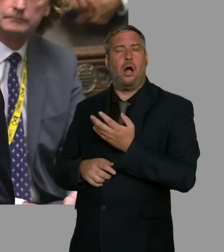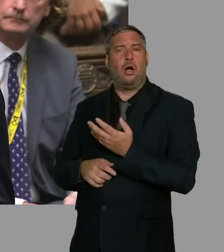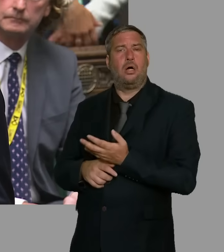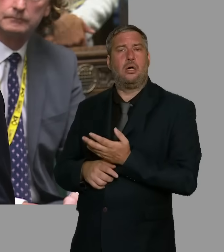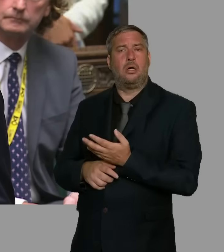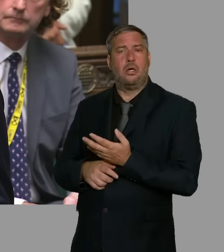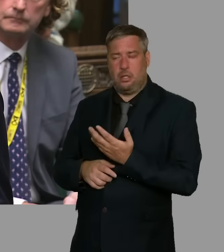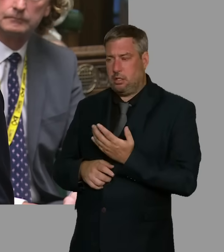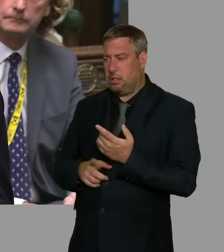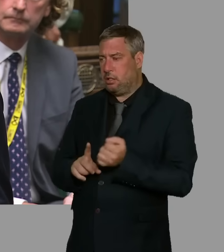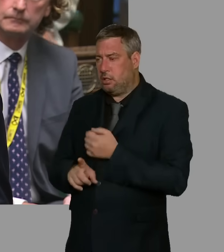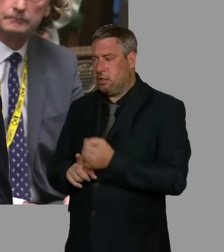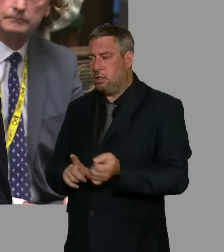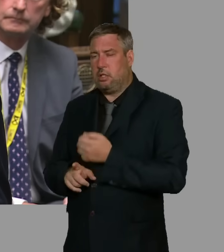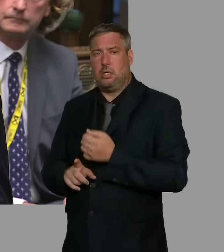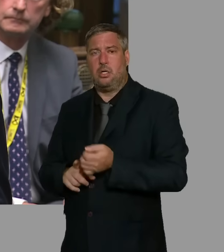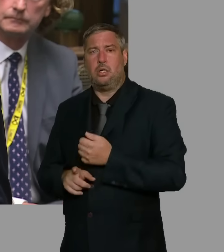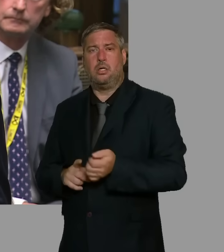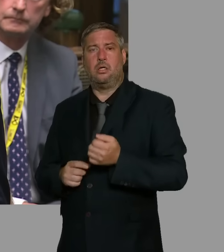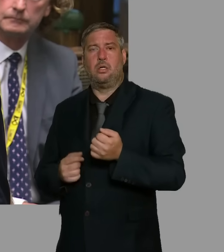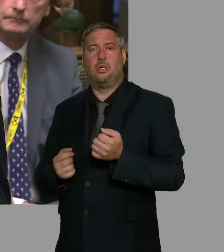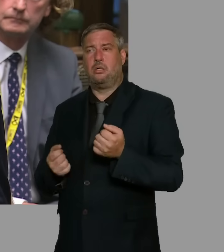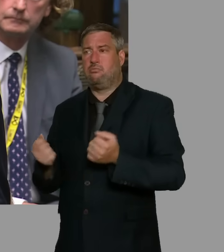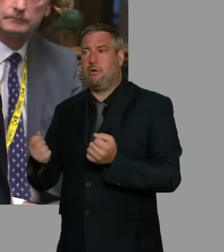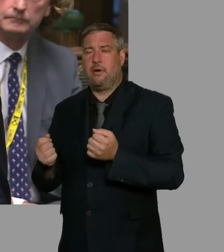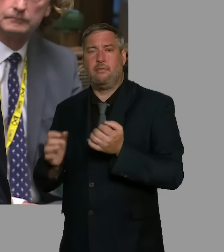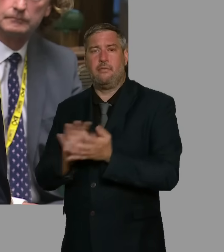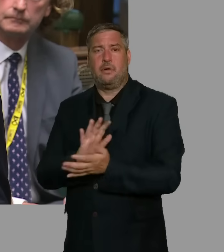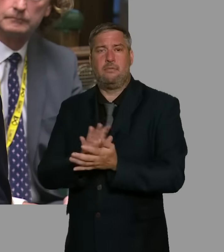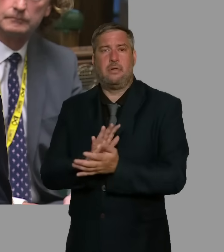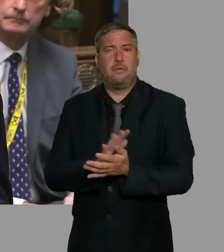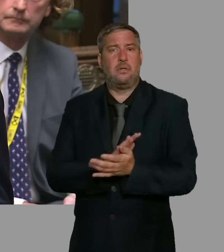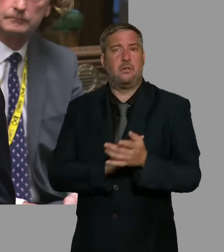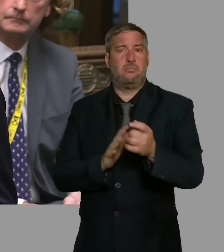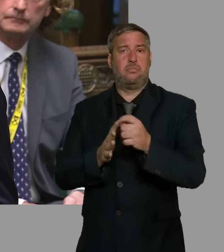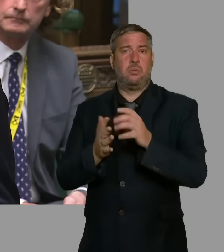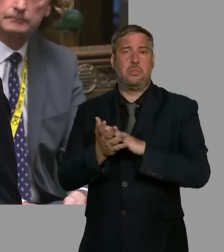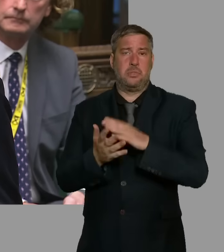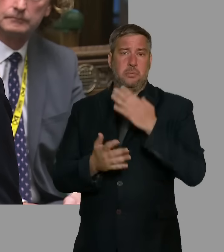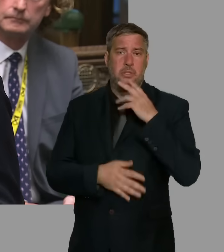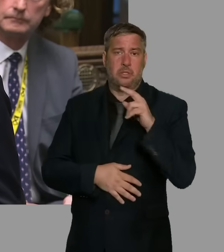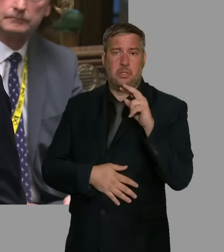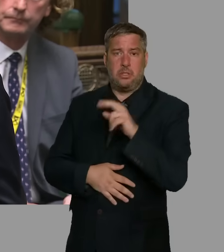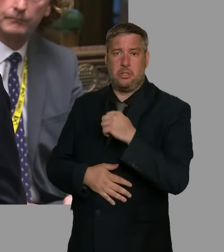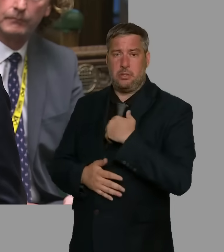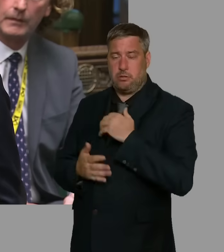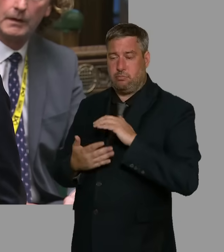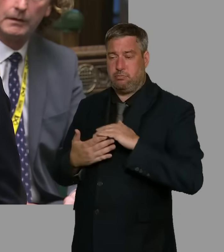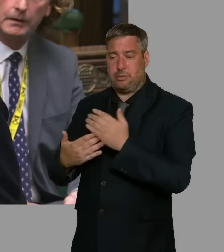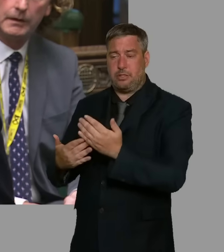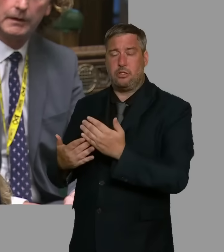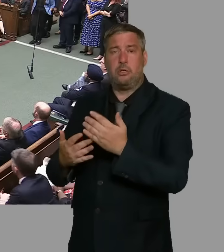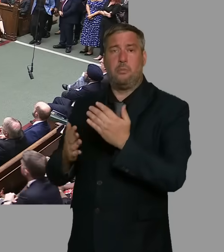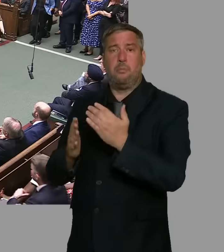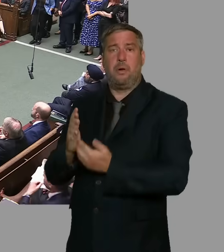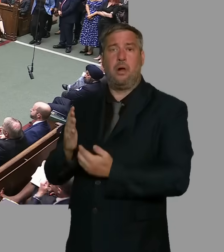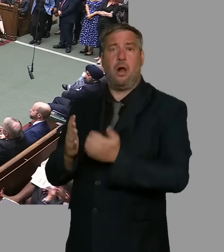strengthen legislation, ensure police services have the tools they require to tackle this growing crime and to protect law-abiding